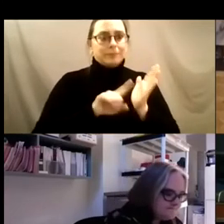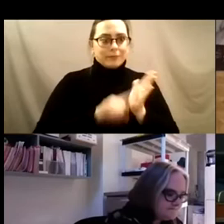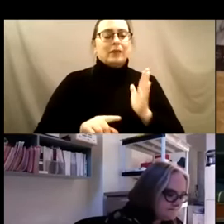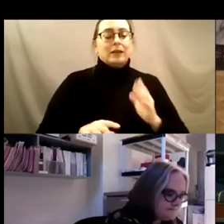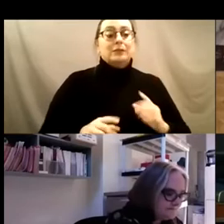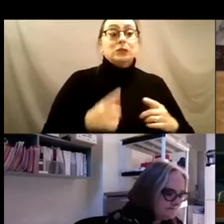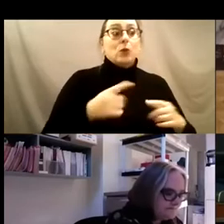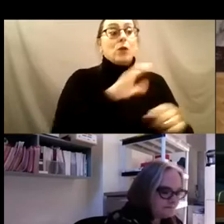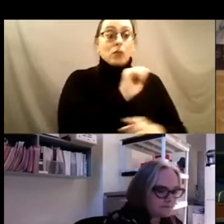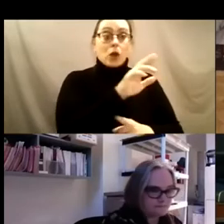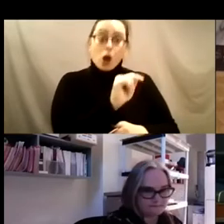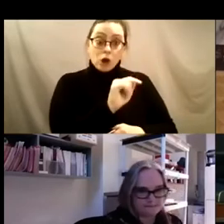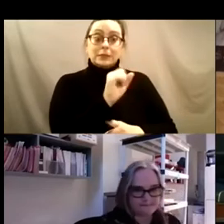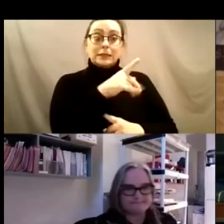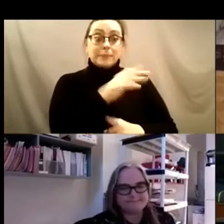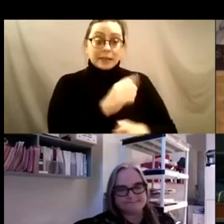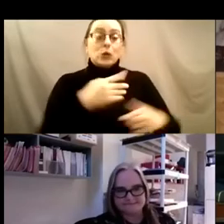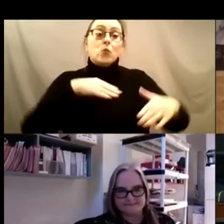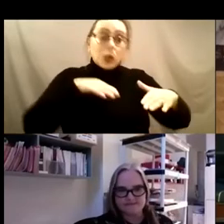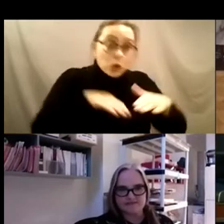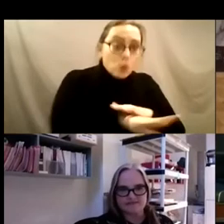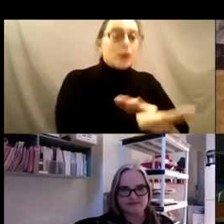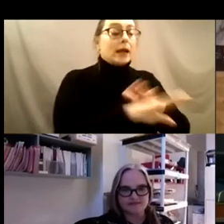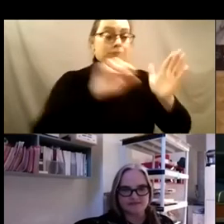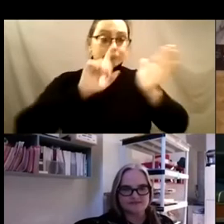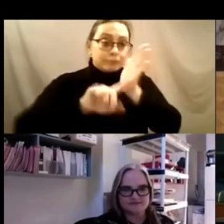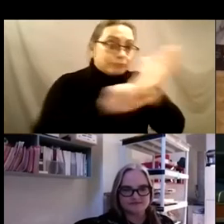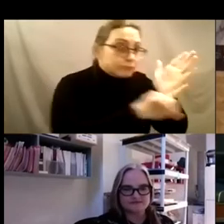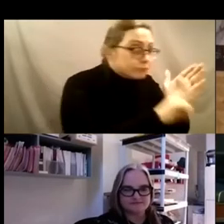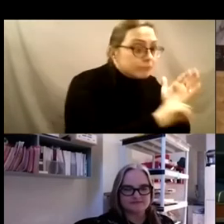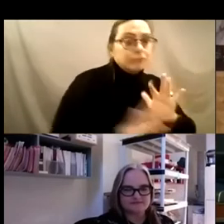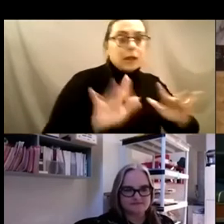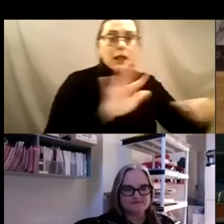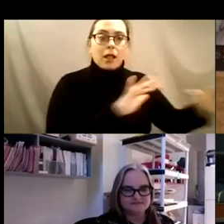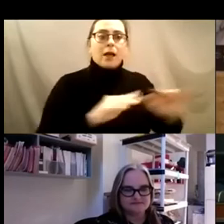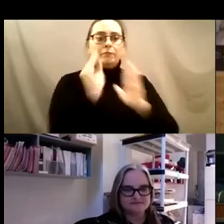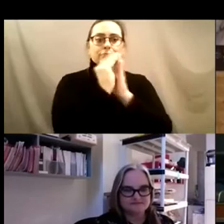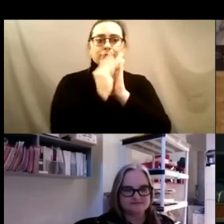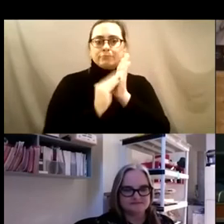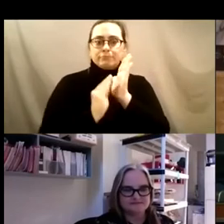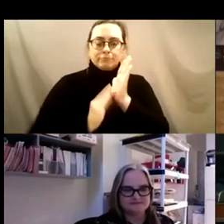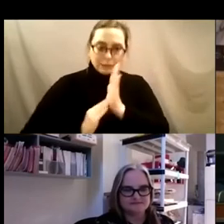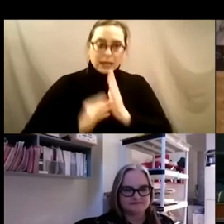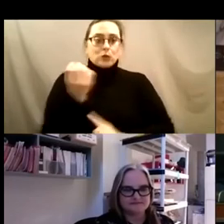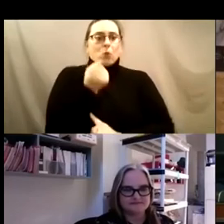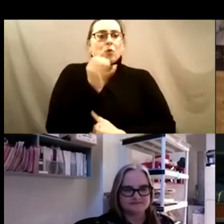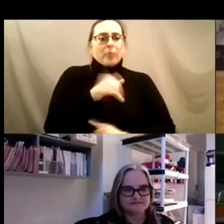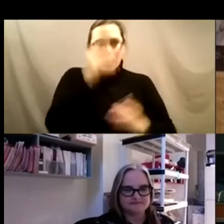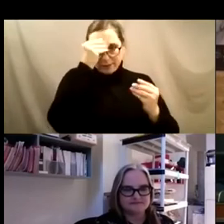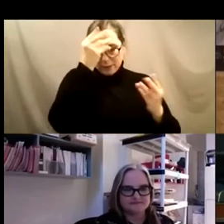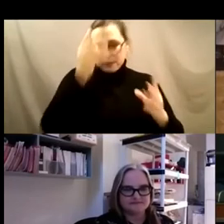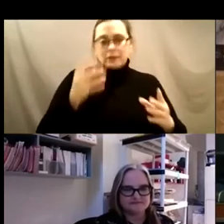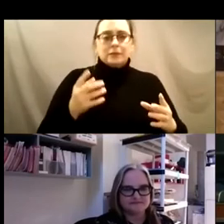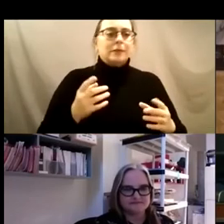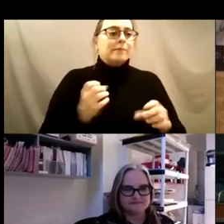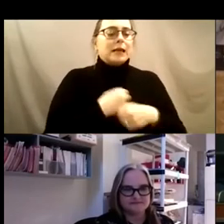actual art spaces and create a database on our website to hold all that information just to create it, make it more easier